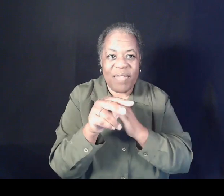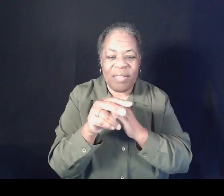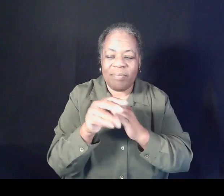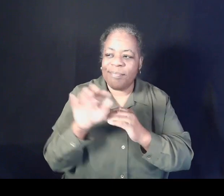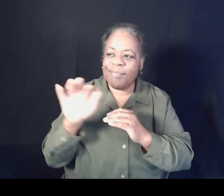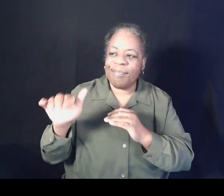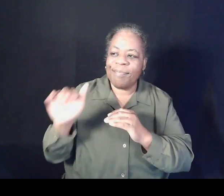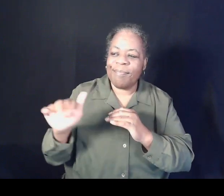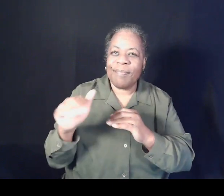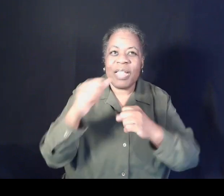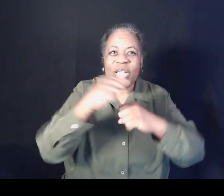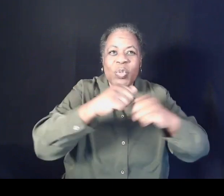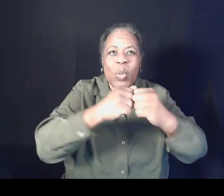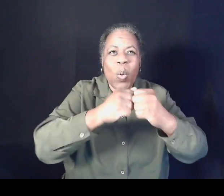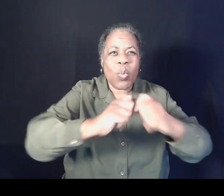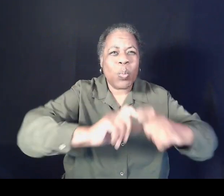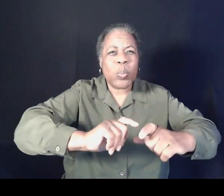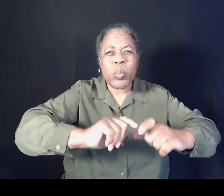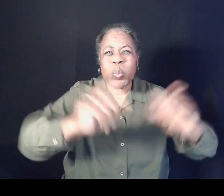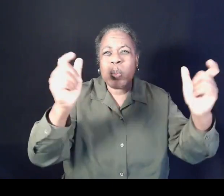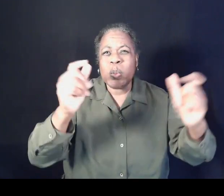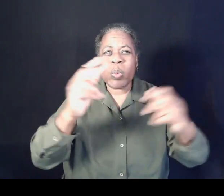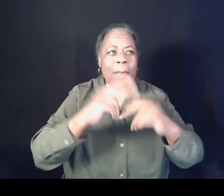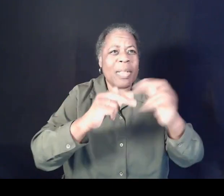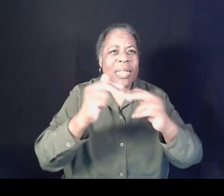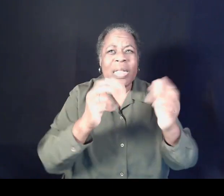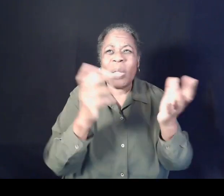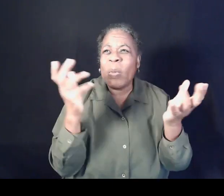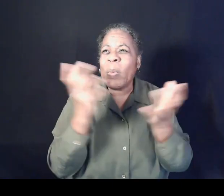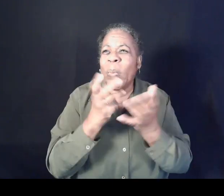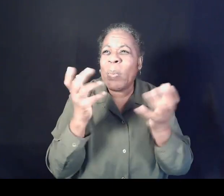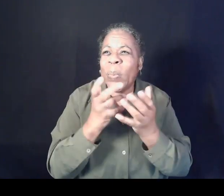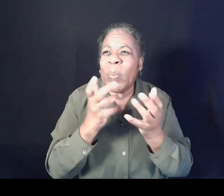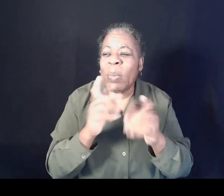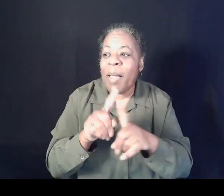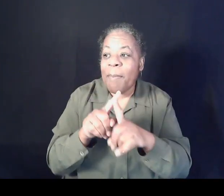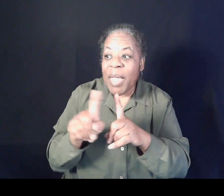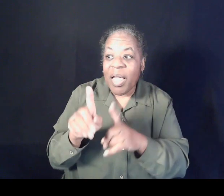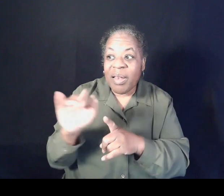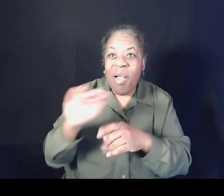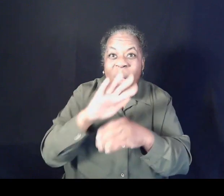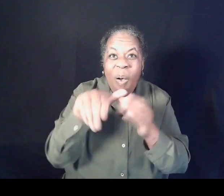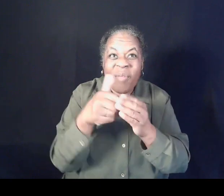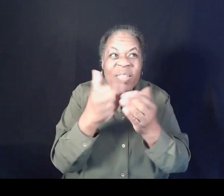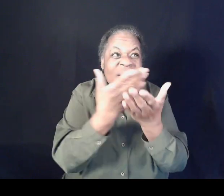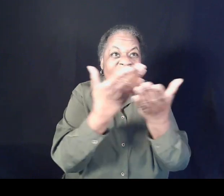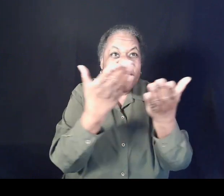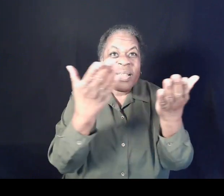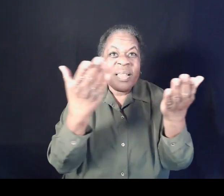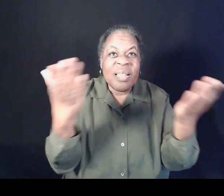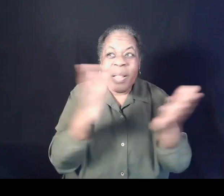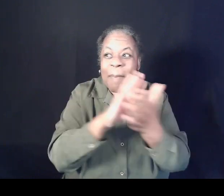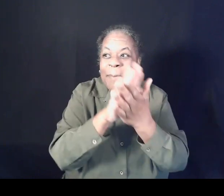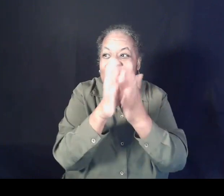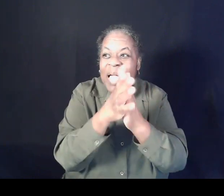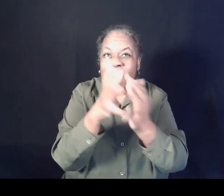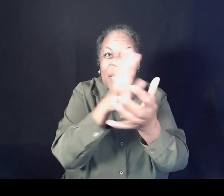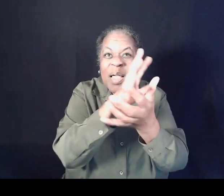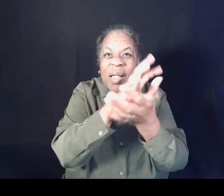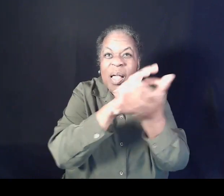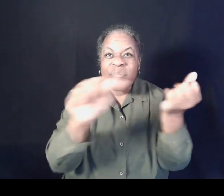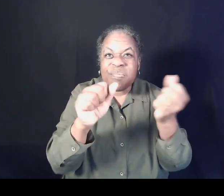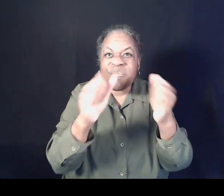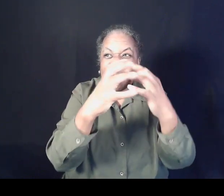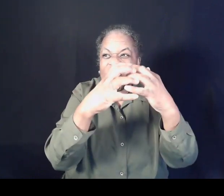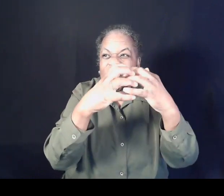magnificent buildings. And to paraphrase, mark my words, all of this is going to become rubble. You won't be able to find